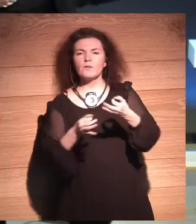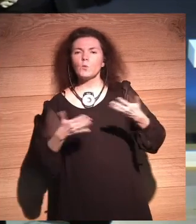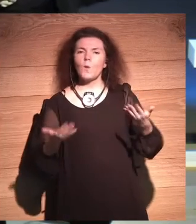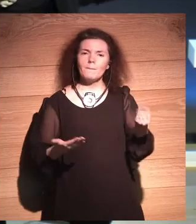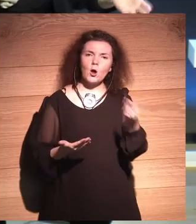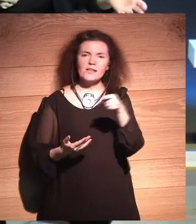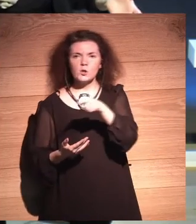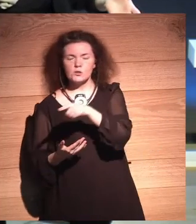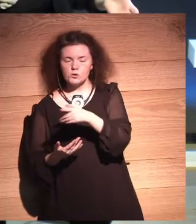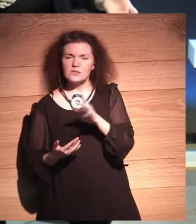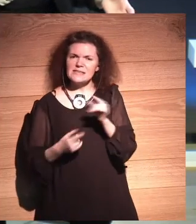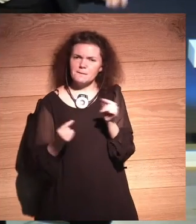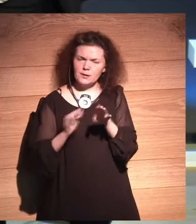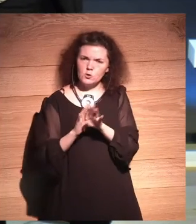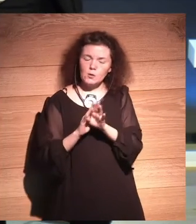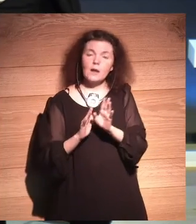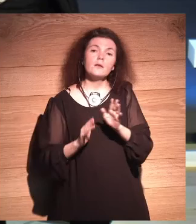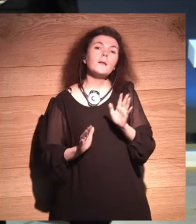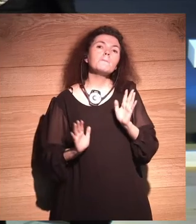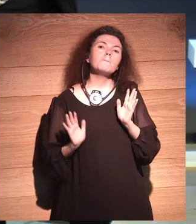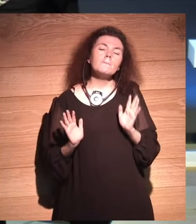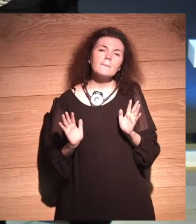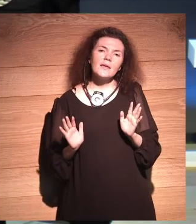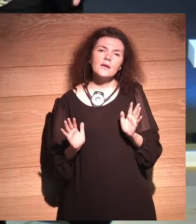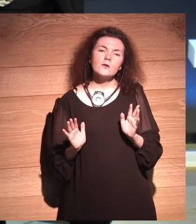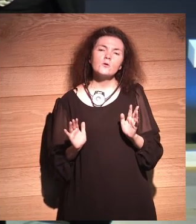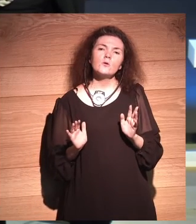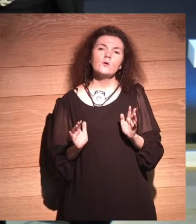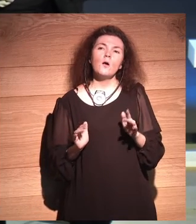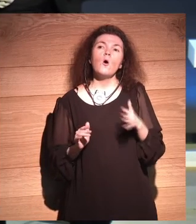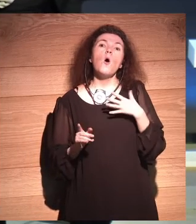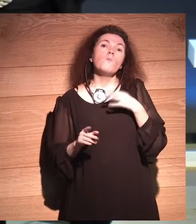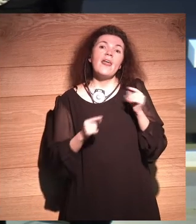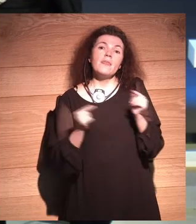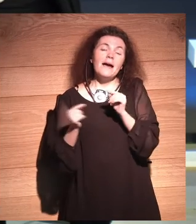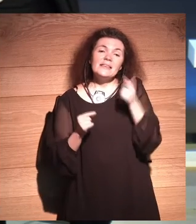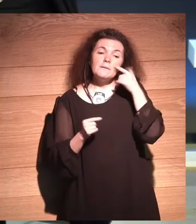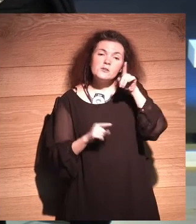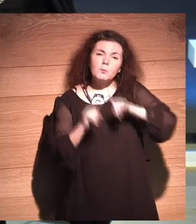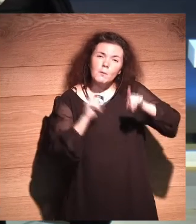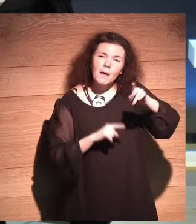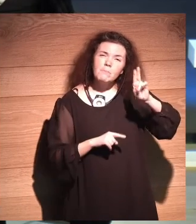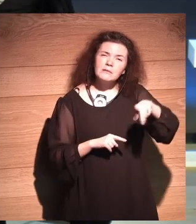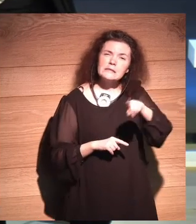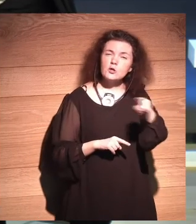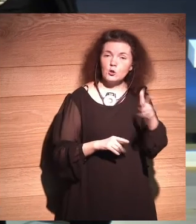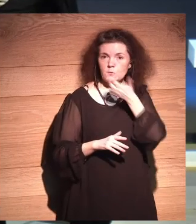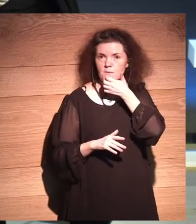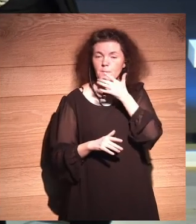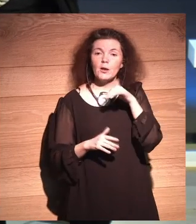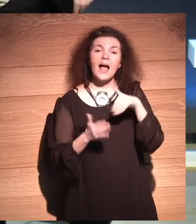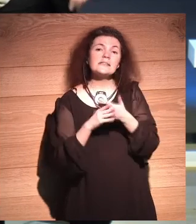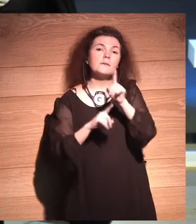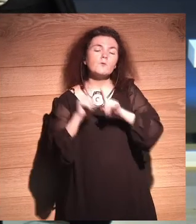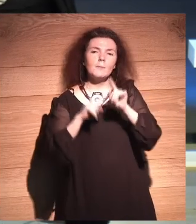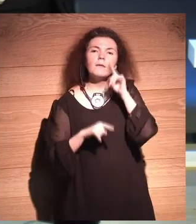whether something is a problem or not. But once we identify a problem, whether we agree or not, and we say this thing is supposed